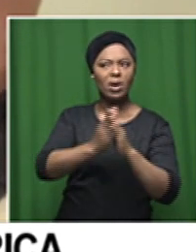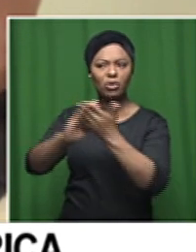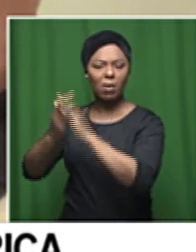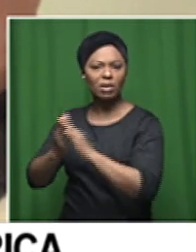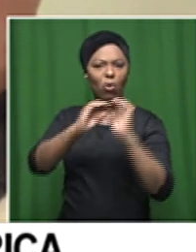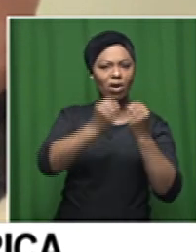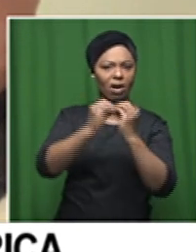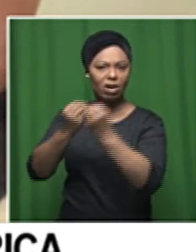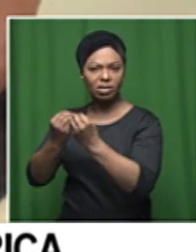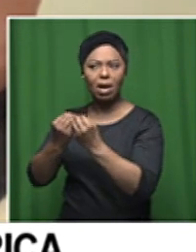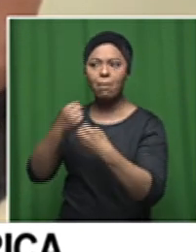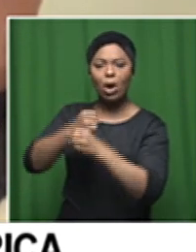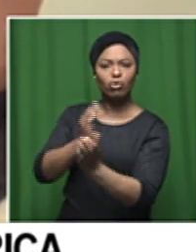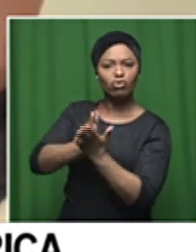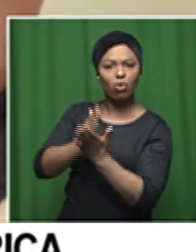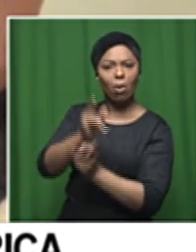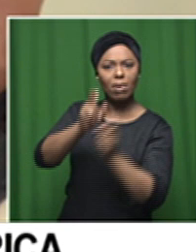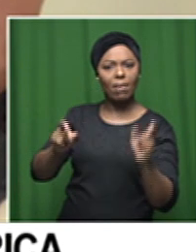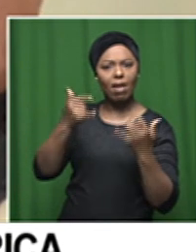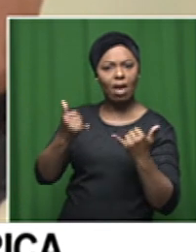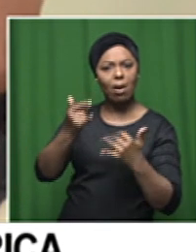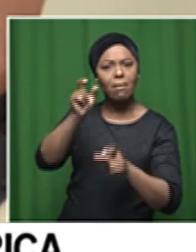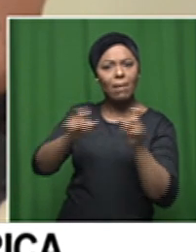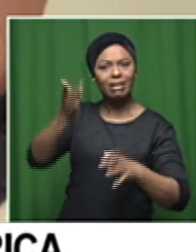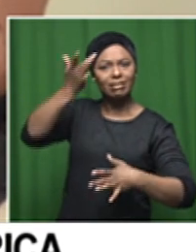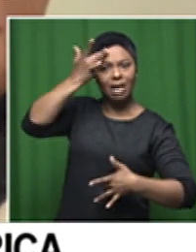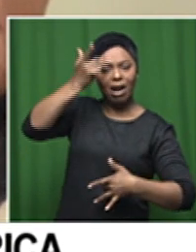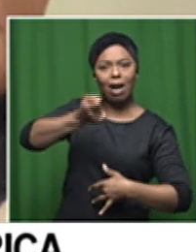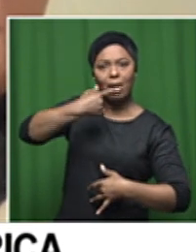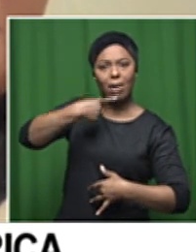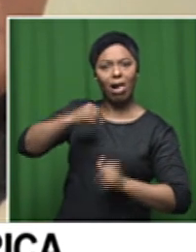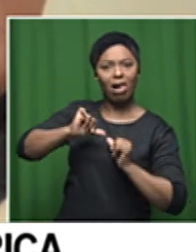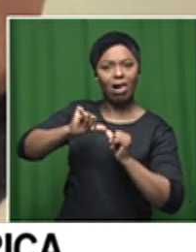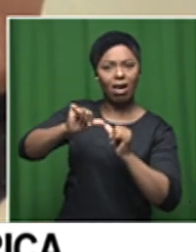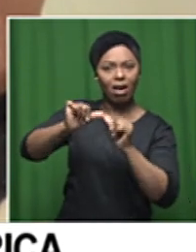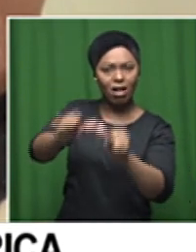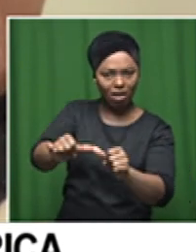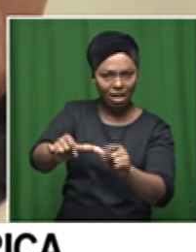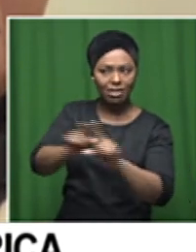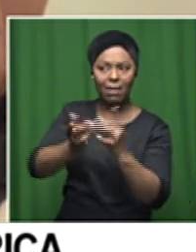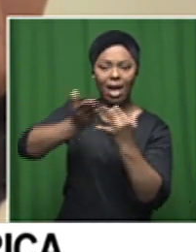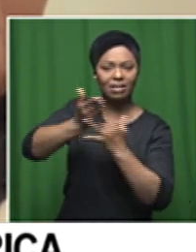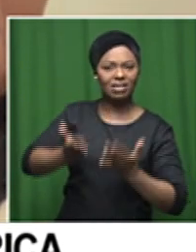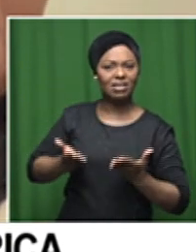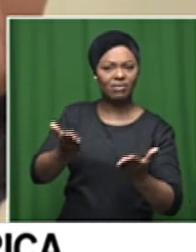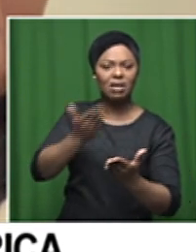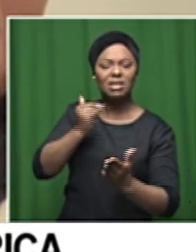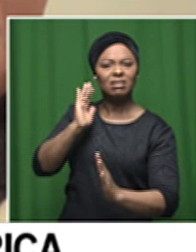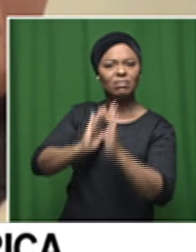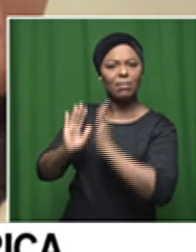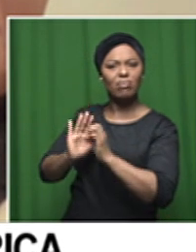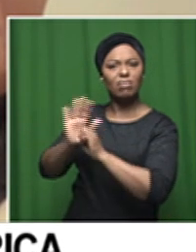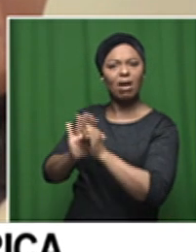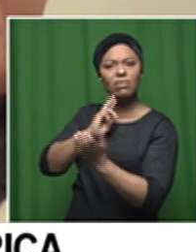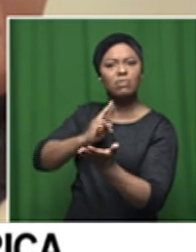patients' lives are actually kept, that people get medication, and also have access to services. Can you give us a roundup of what the